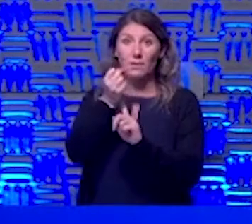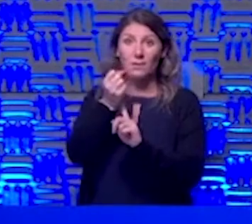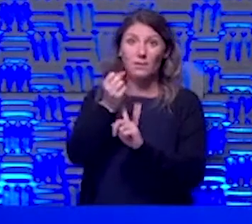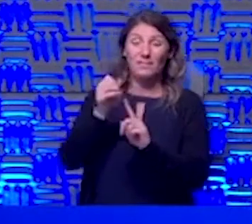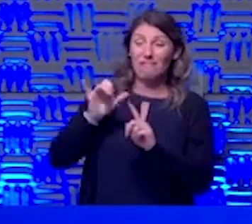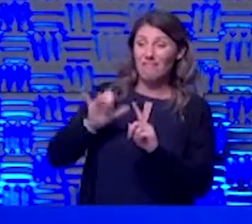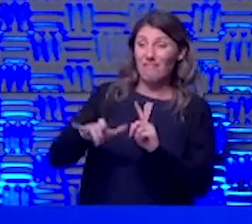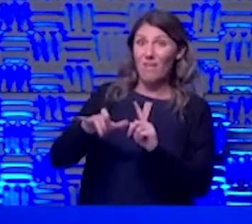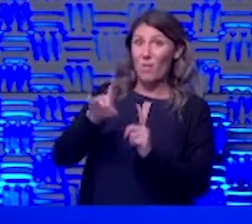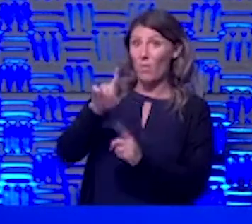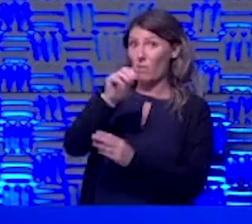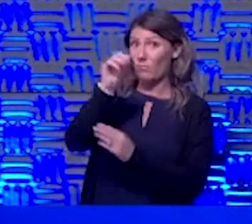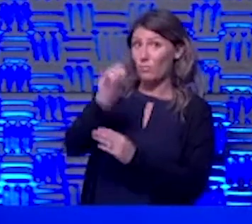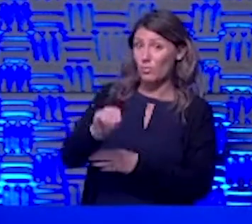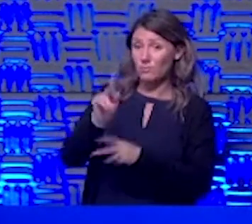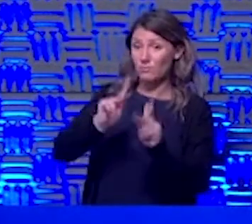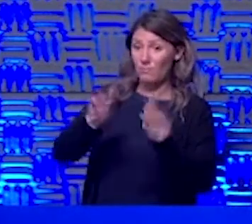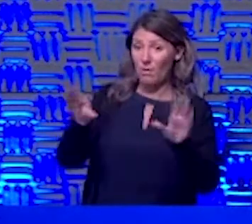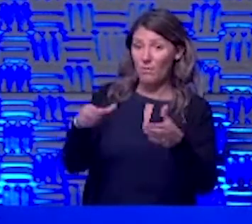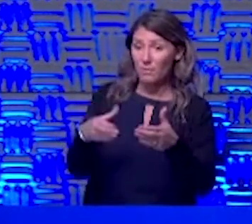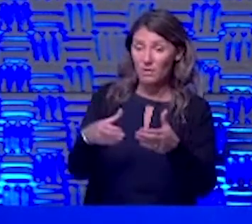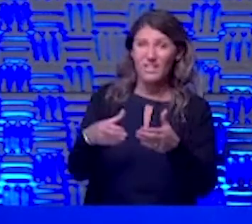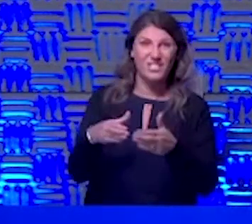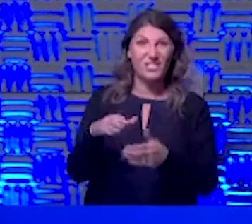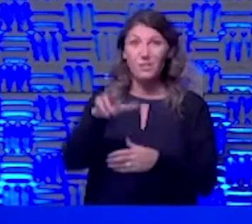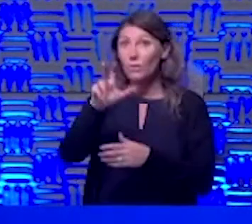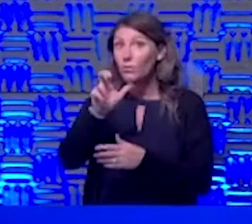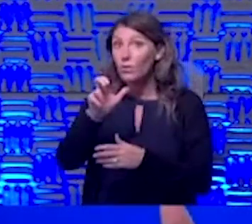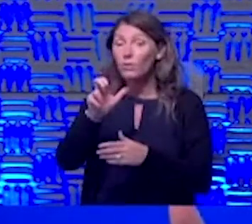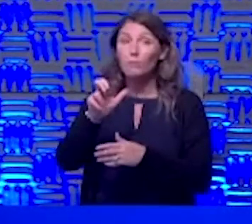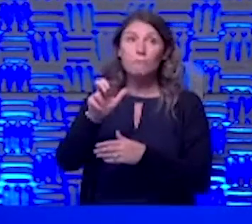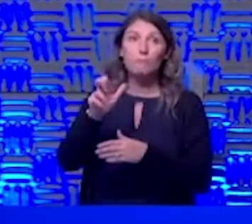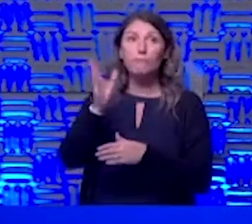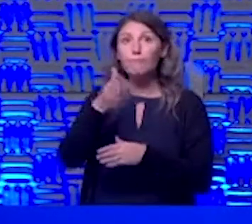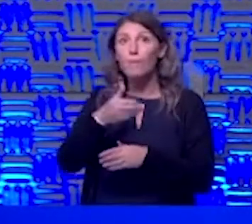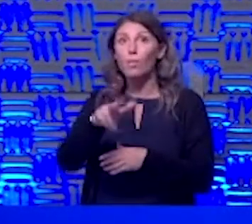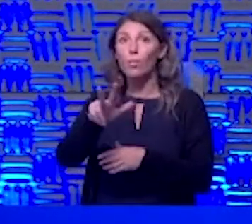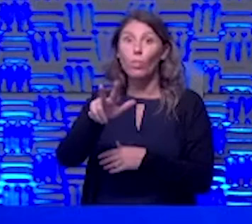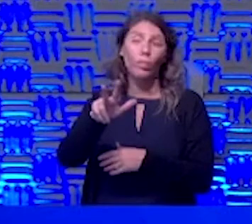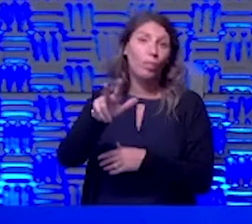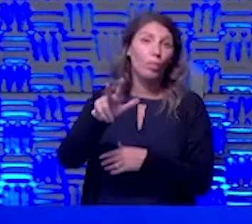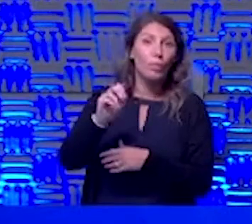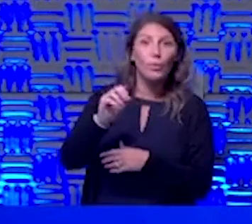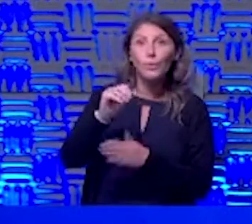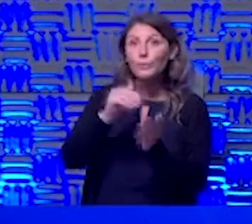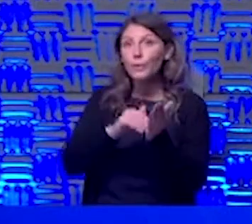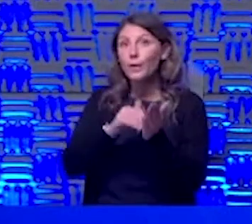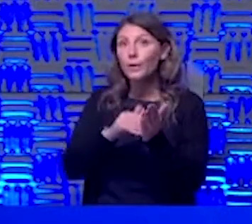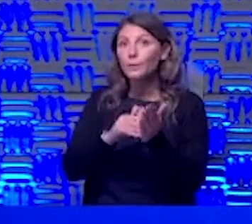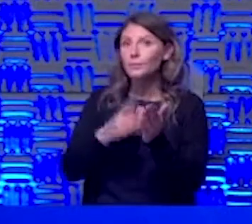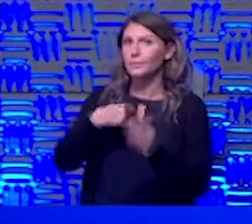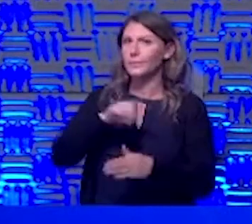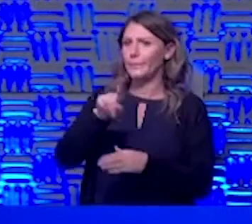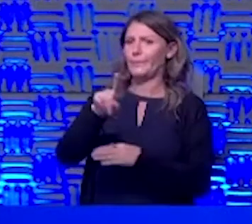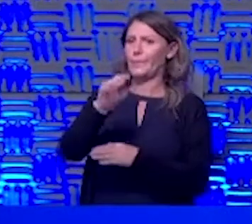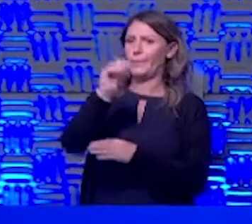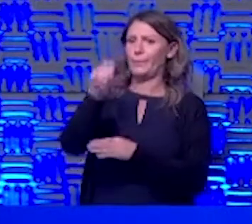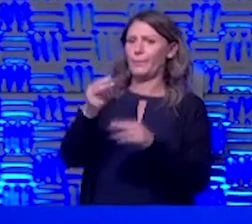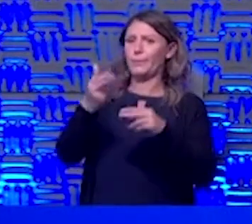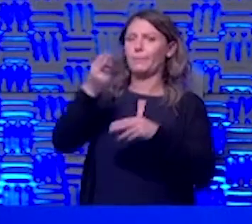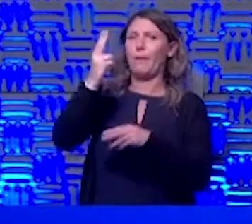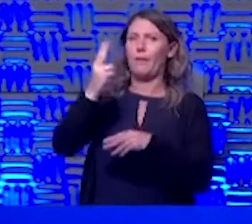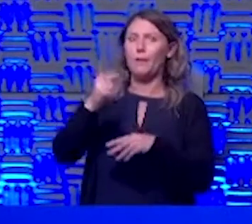have 1% of the population. It was 300 out of 30,000. I think we're at 1% or higher. Not the 1% are currently active.